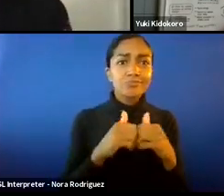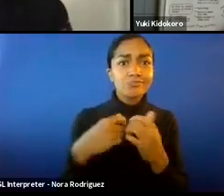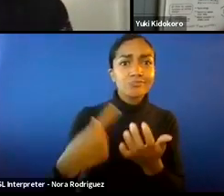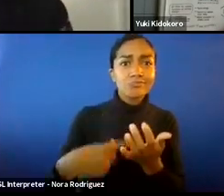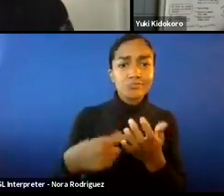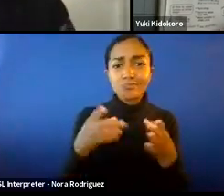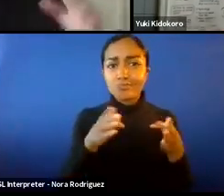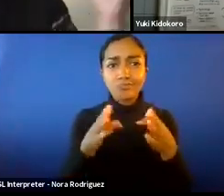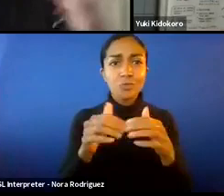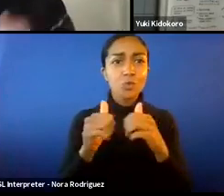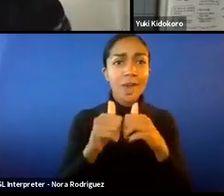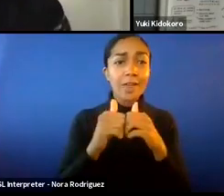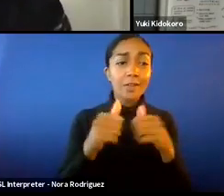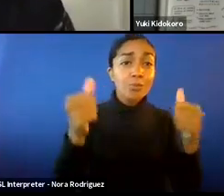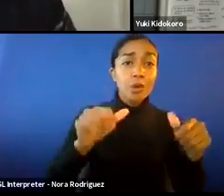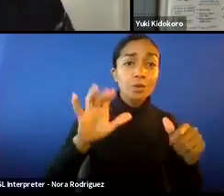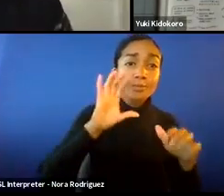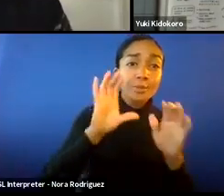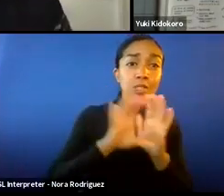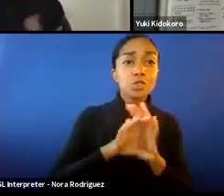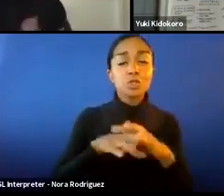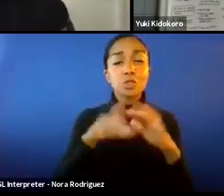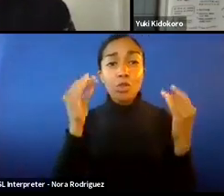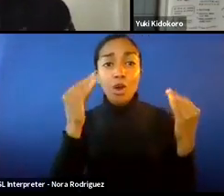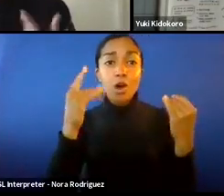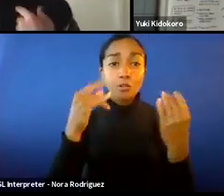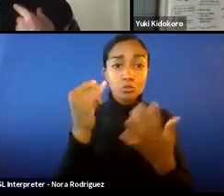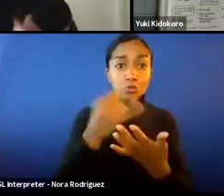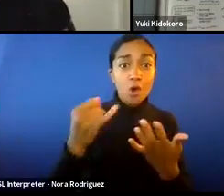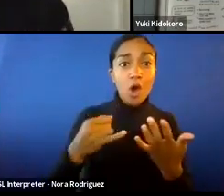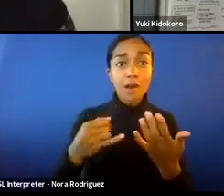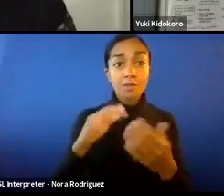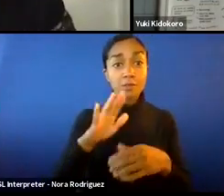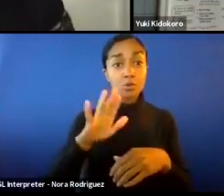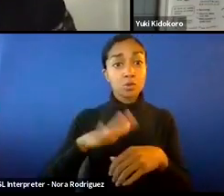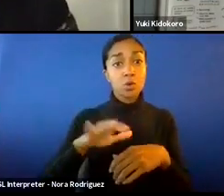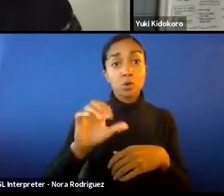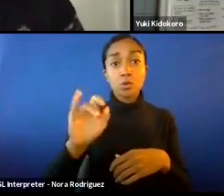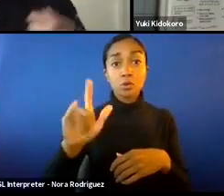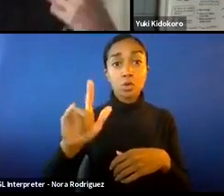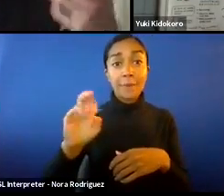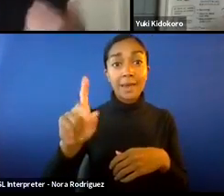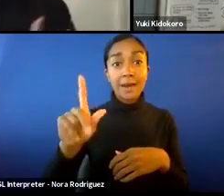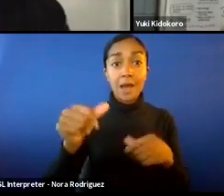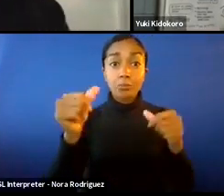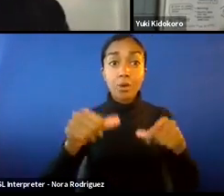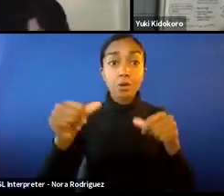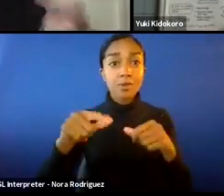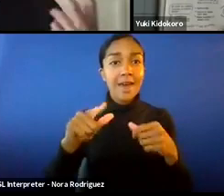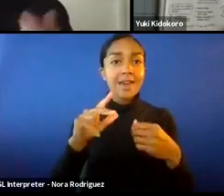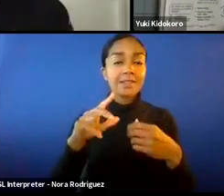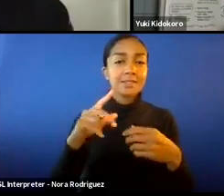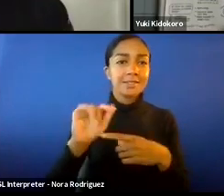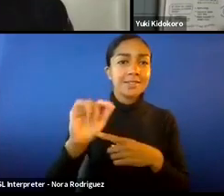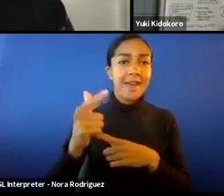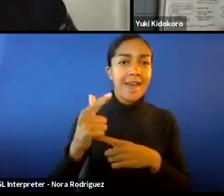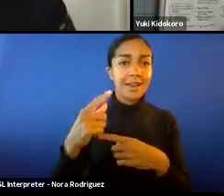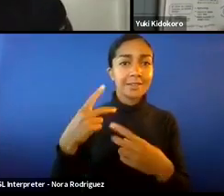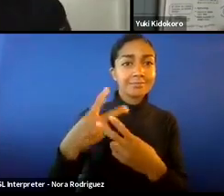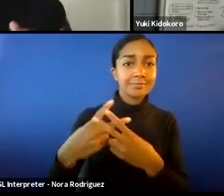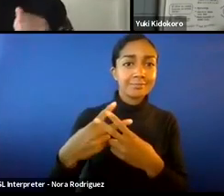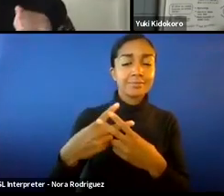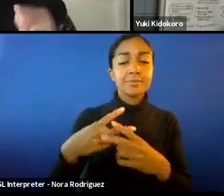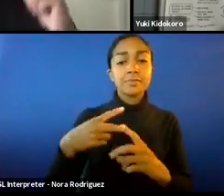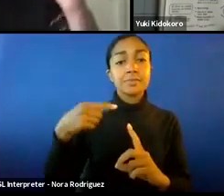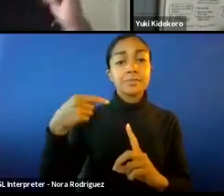thoughts, your drawings, study group session ideas on your platforms and tag us at Movement Generation. Folks can use hashtag course